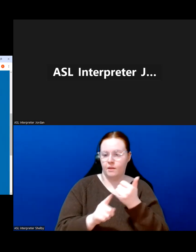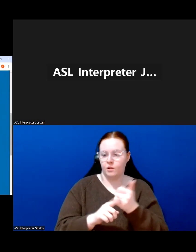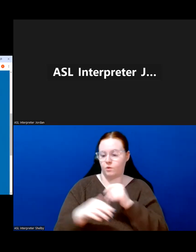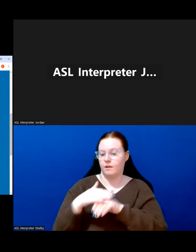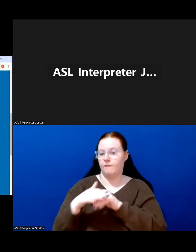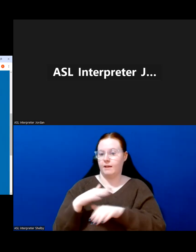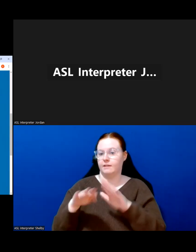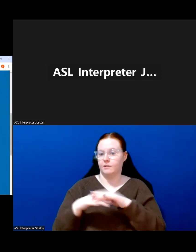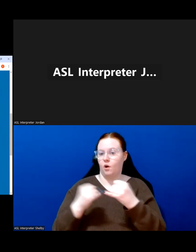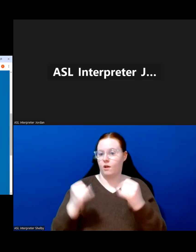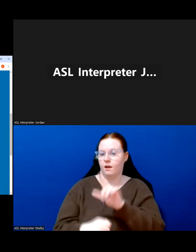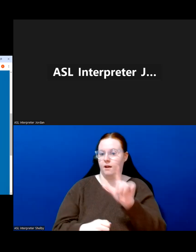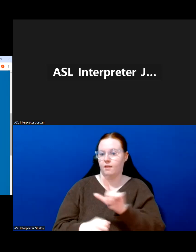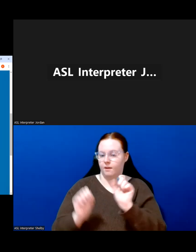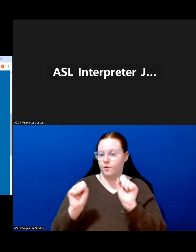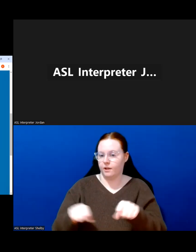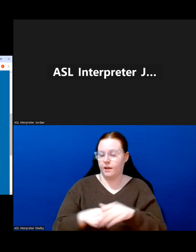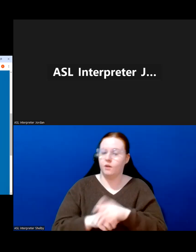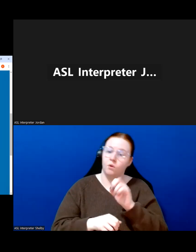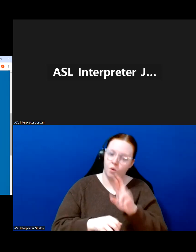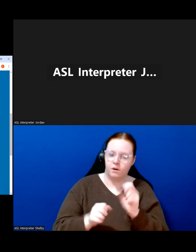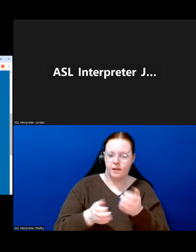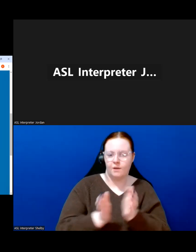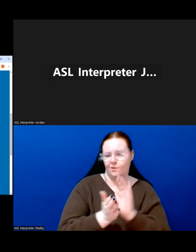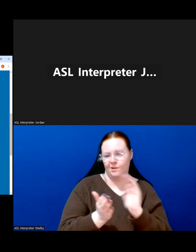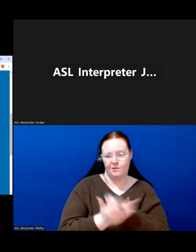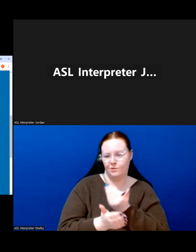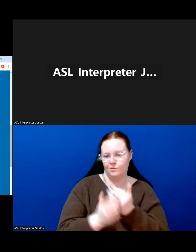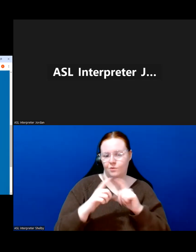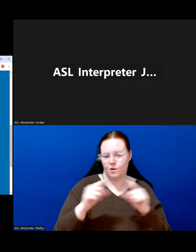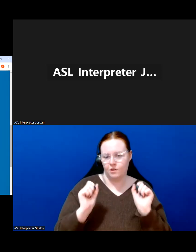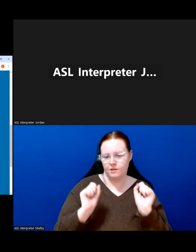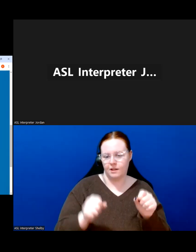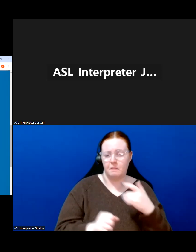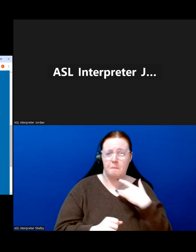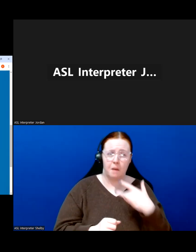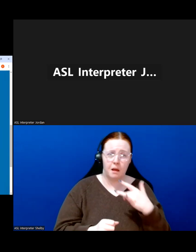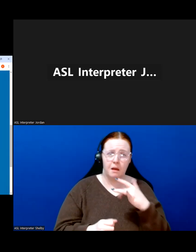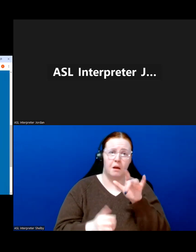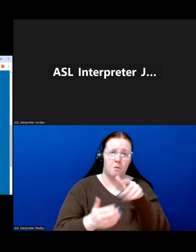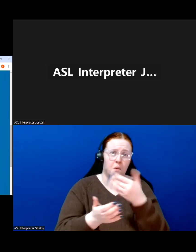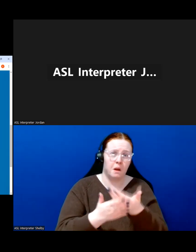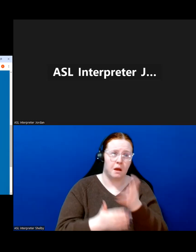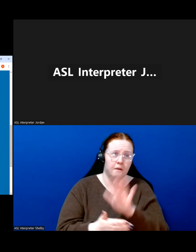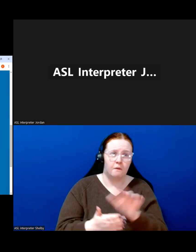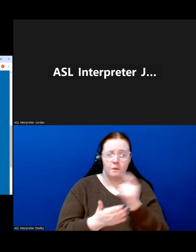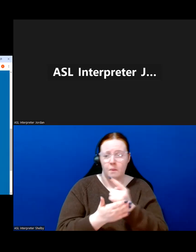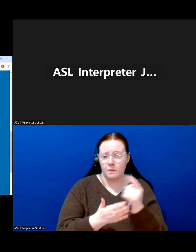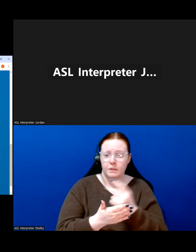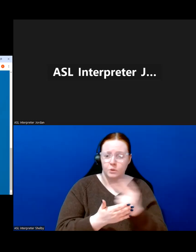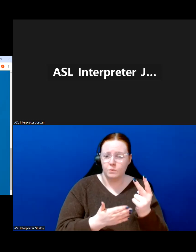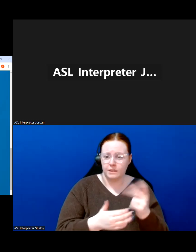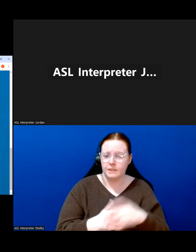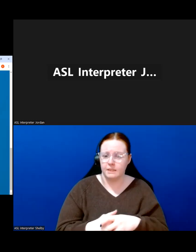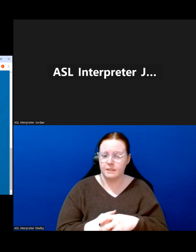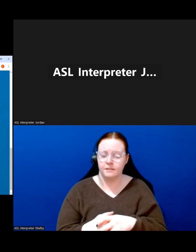resources. Or you can always request a new library card. It typically takes about maybe a week or two for it to come into the